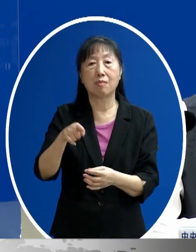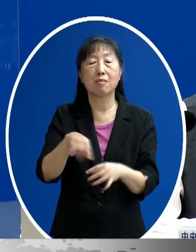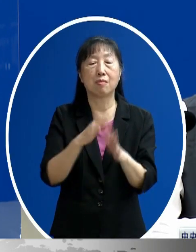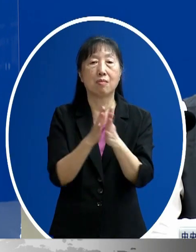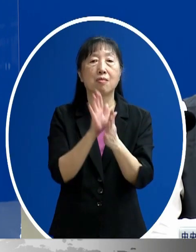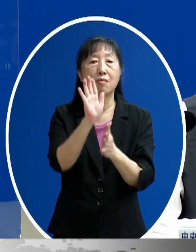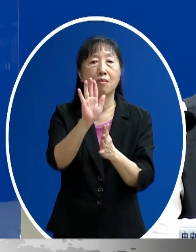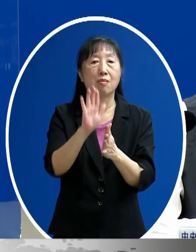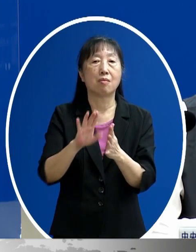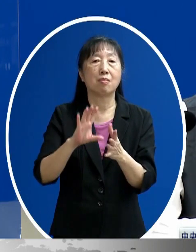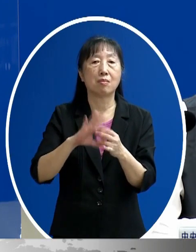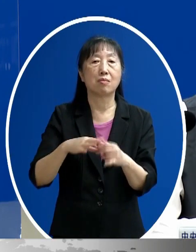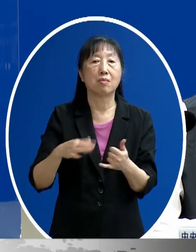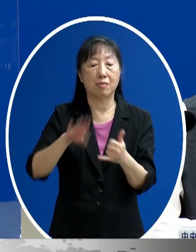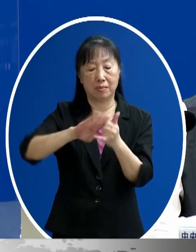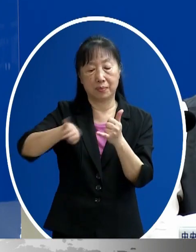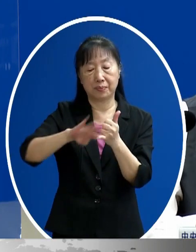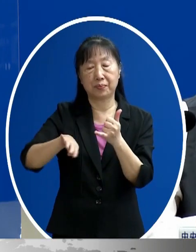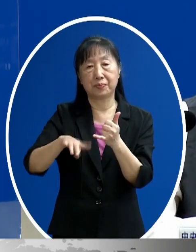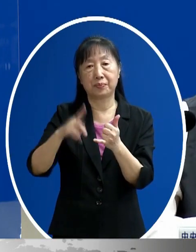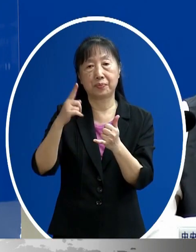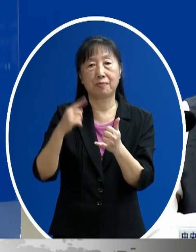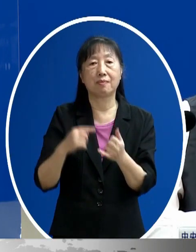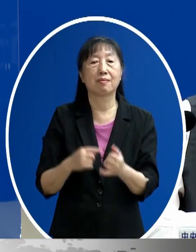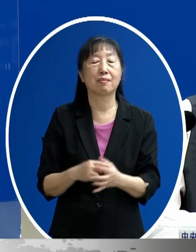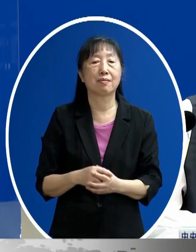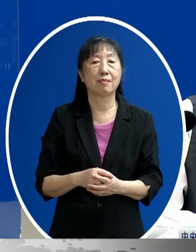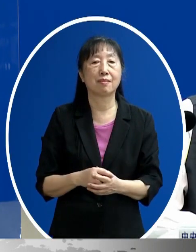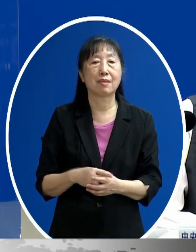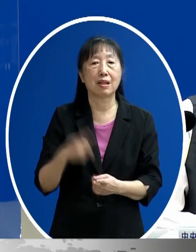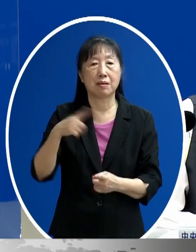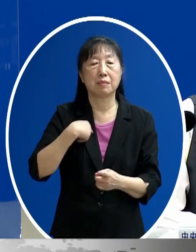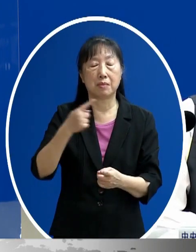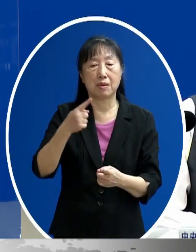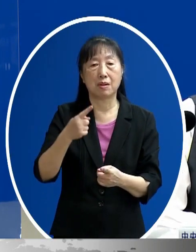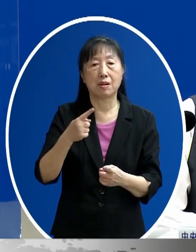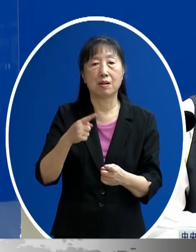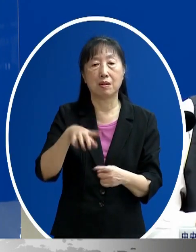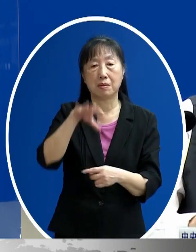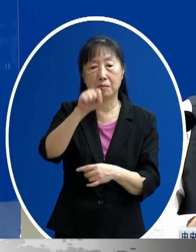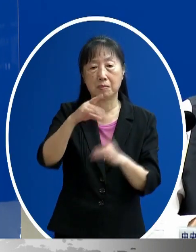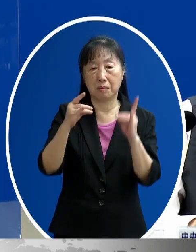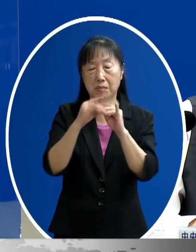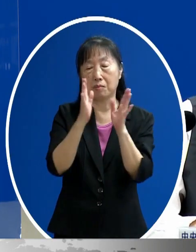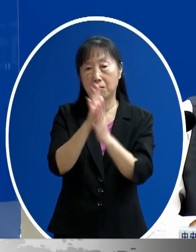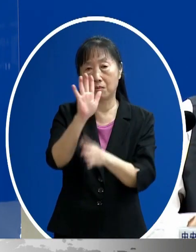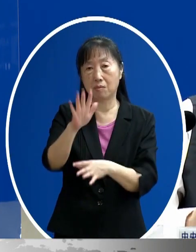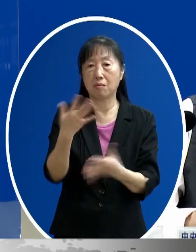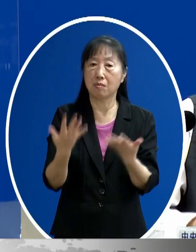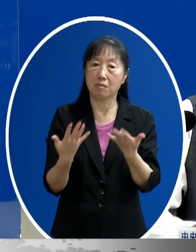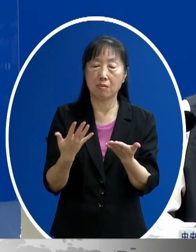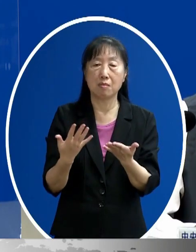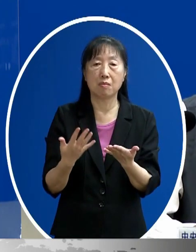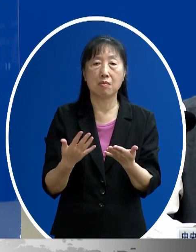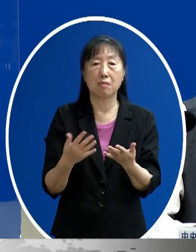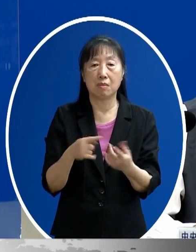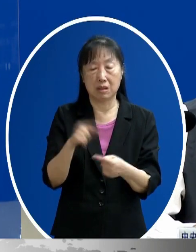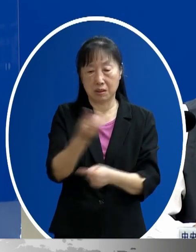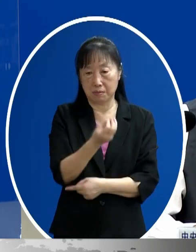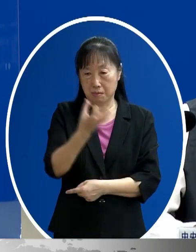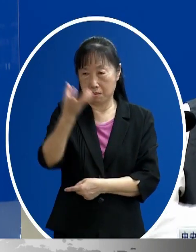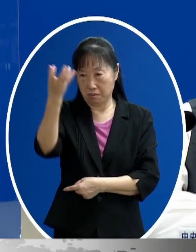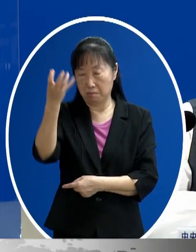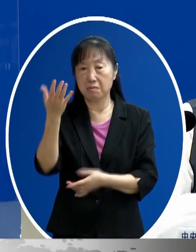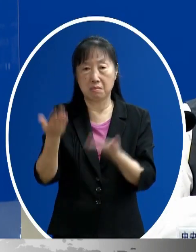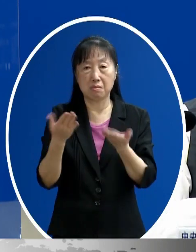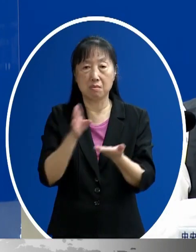cases. It's patients in the south who are occupying many of the hospital beds. The south is likely approaching the peak. We estimate that in a week or so, the